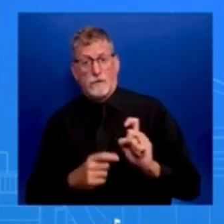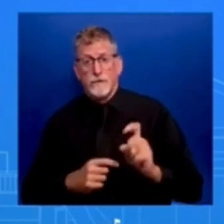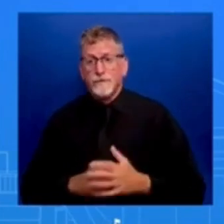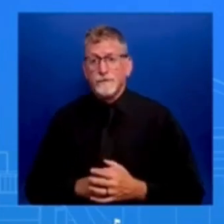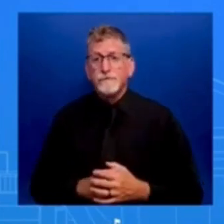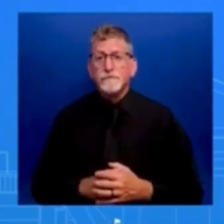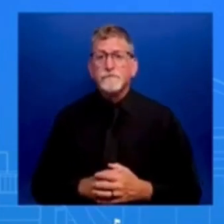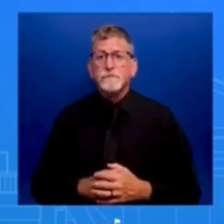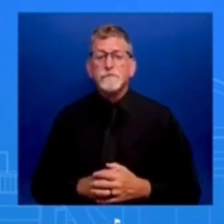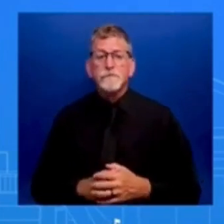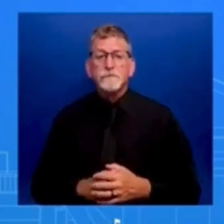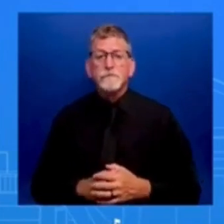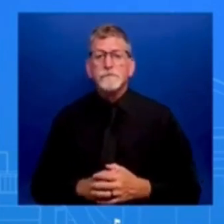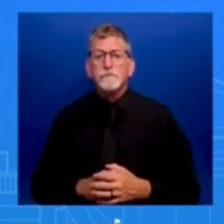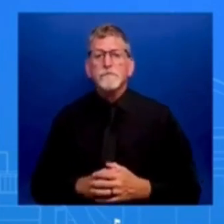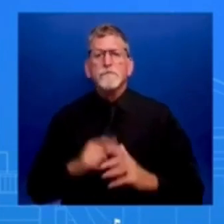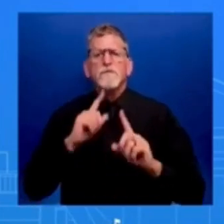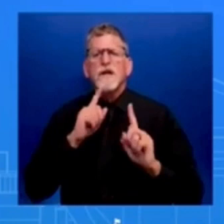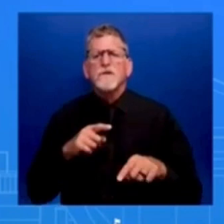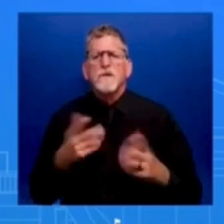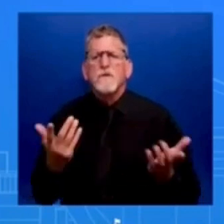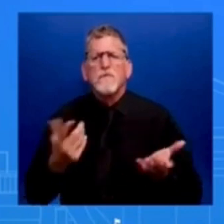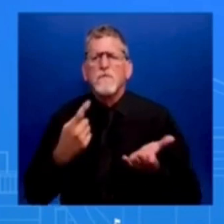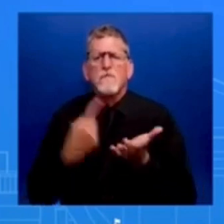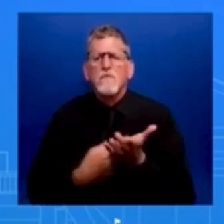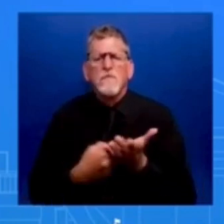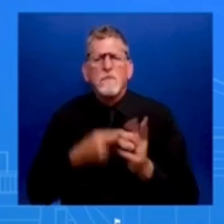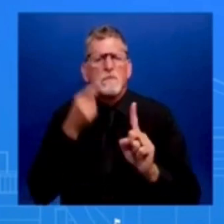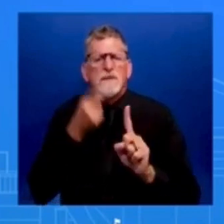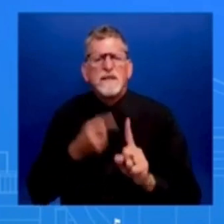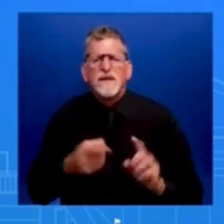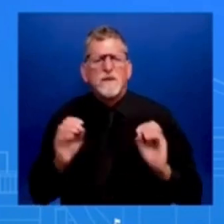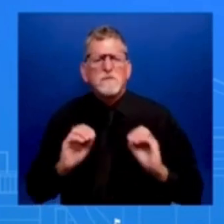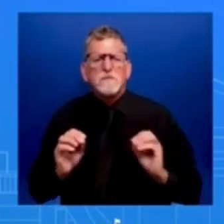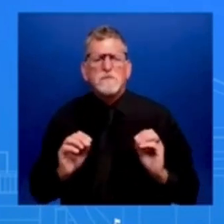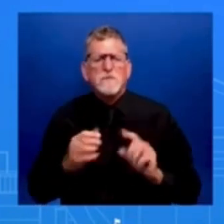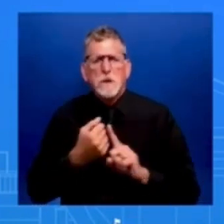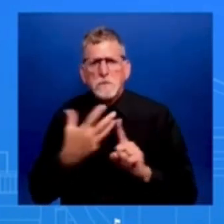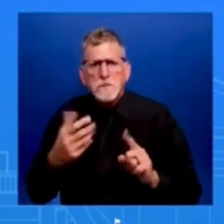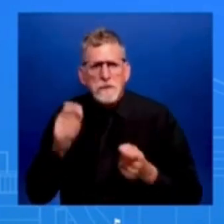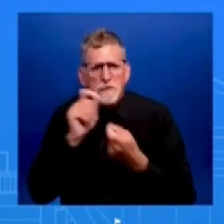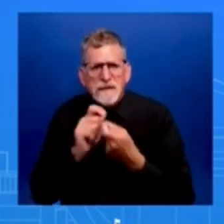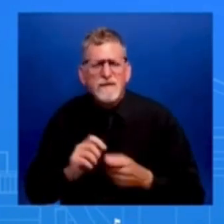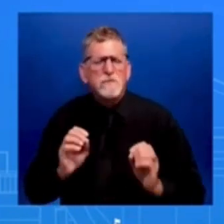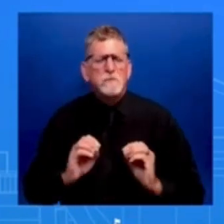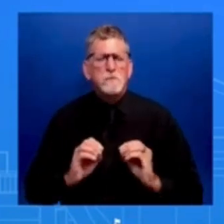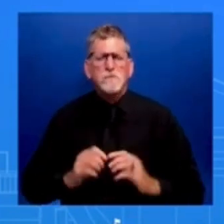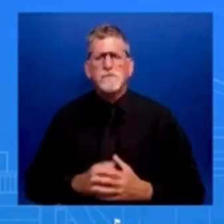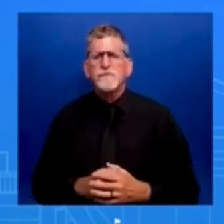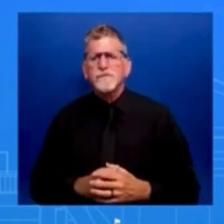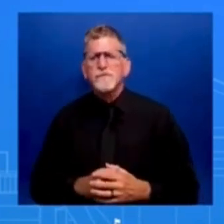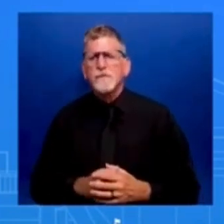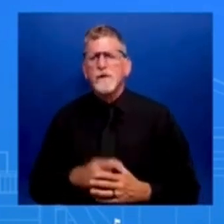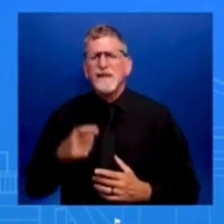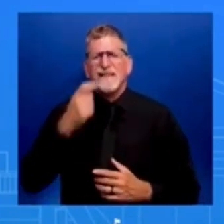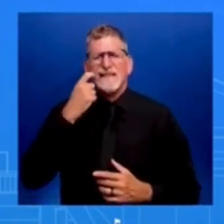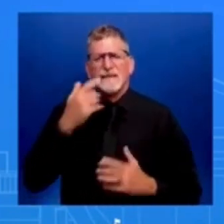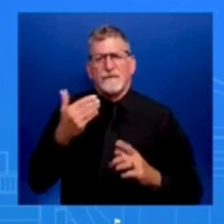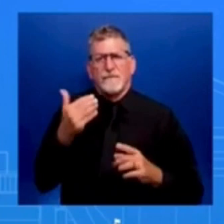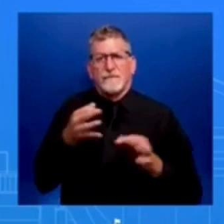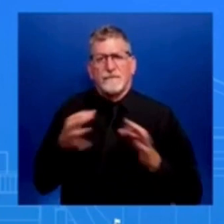not discuss any specifics. I just laid out the United States' role over the past 15, 16